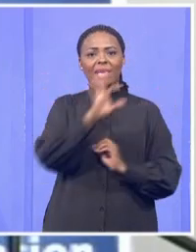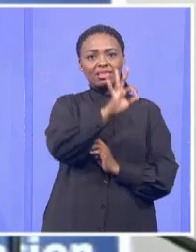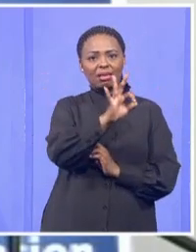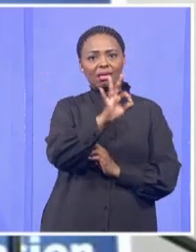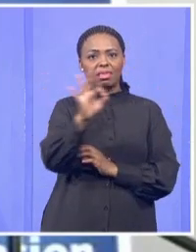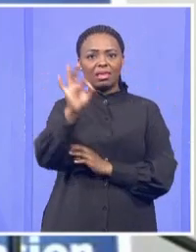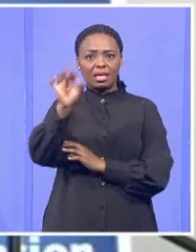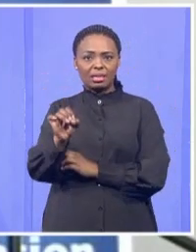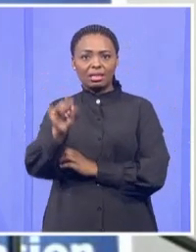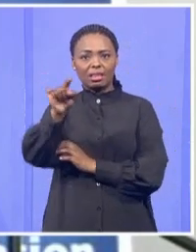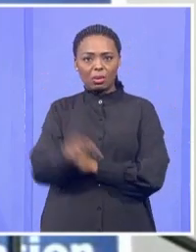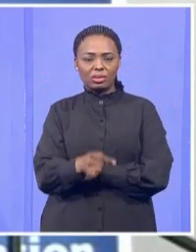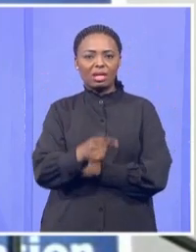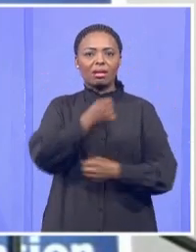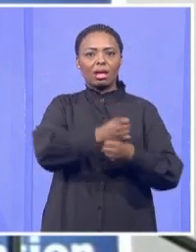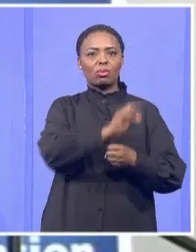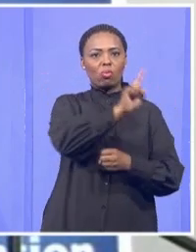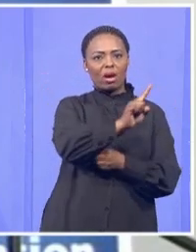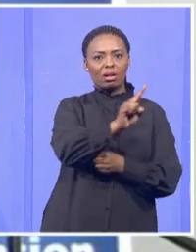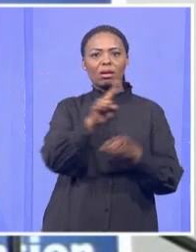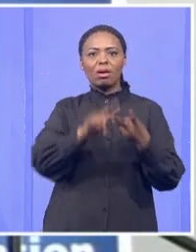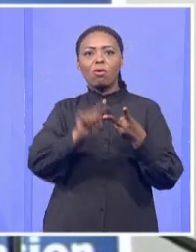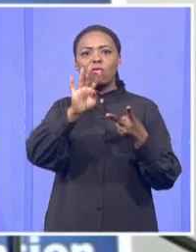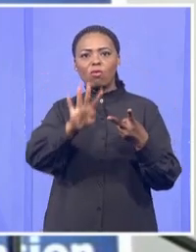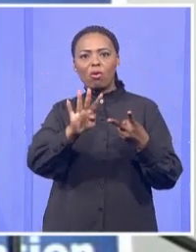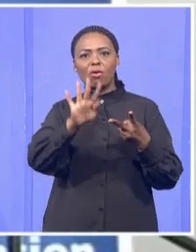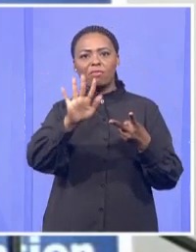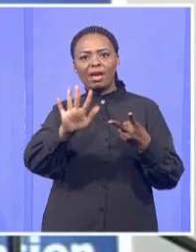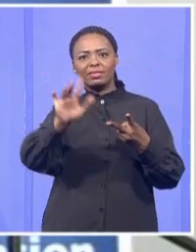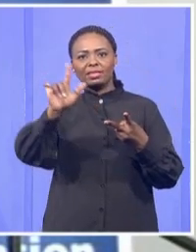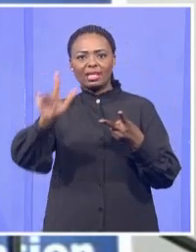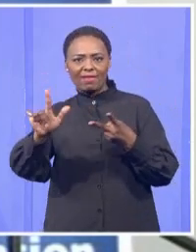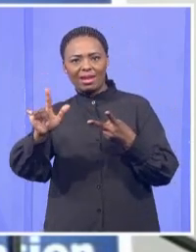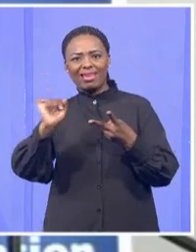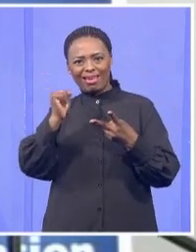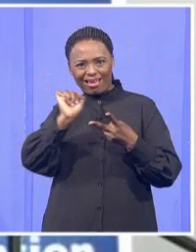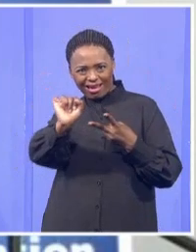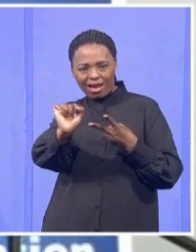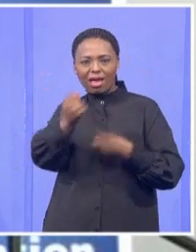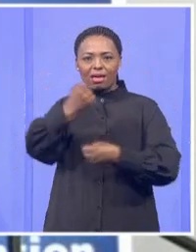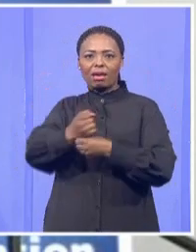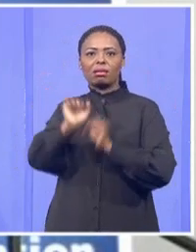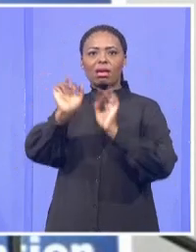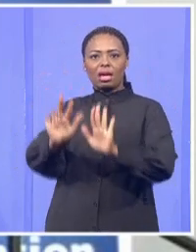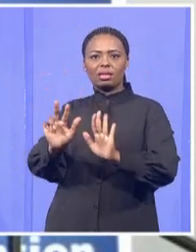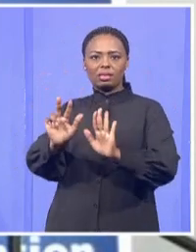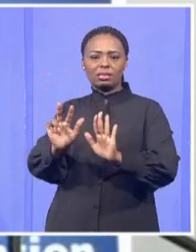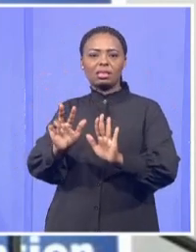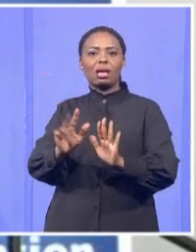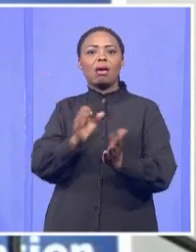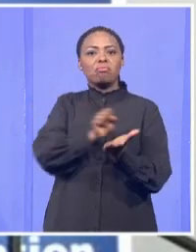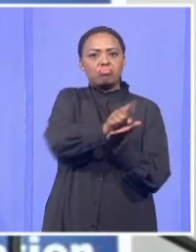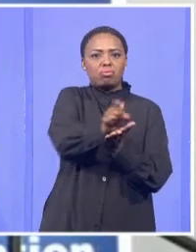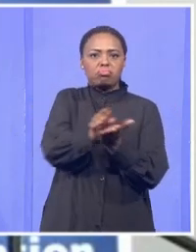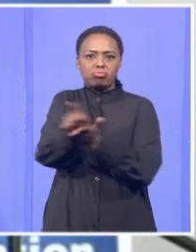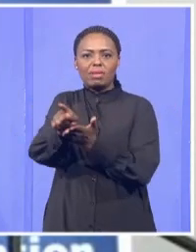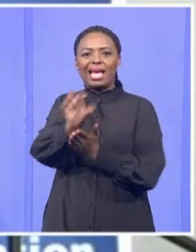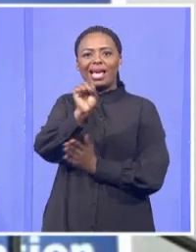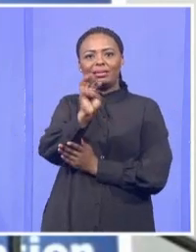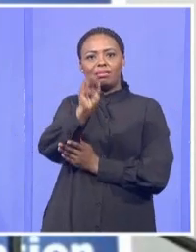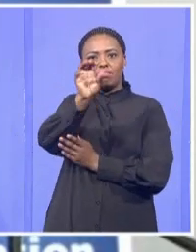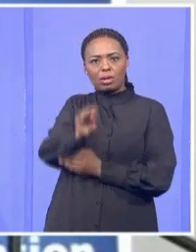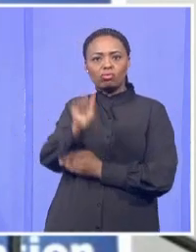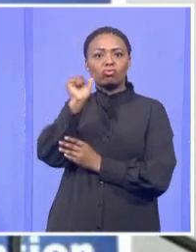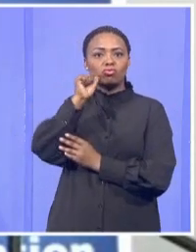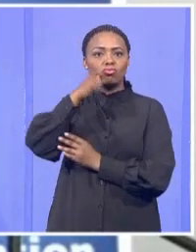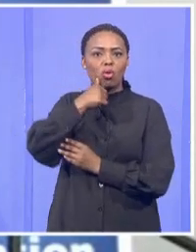330,000 are for grade 1 and 457 are for grade 8. And we will release the SMSs tomorrow until